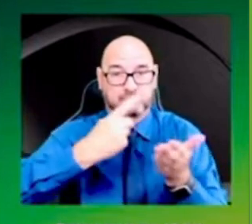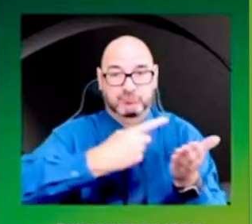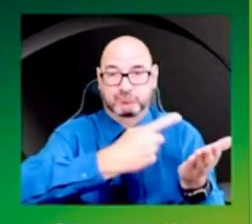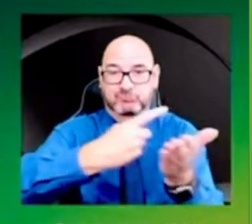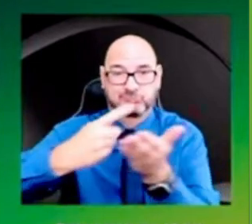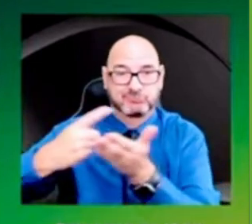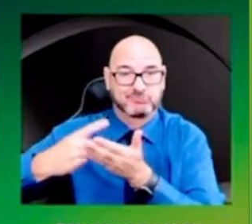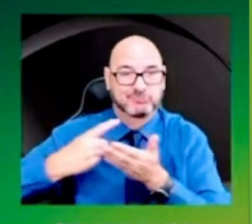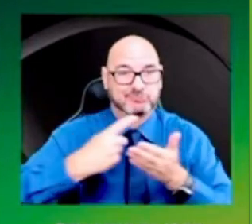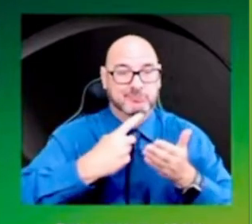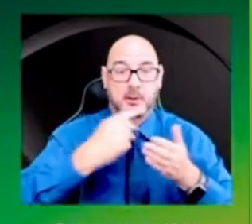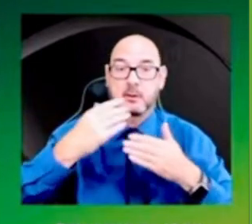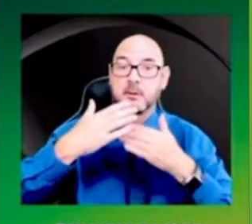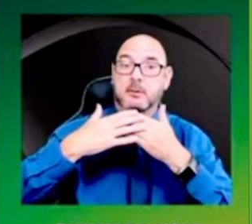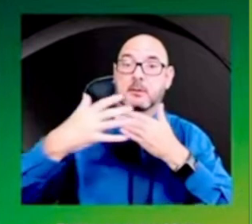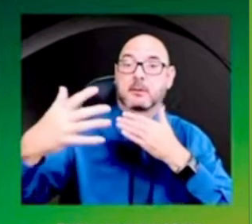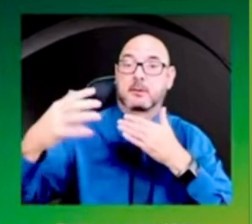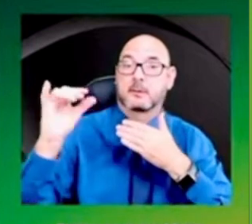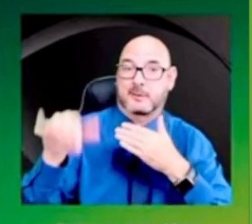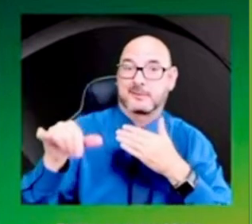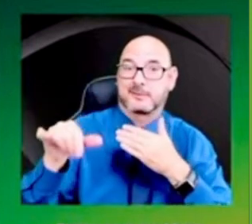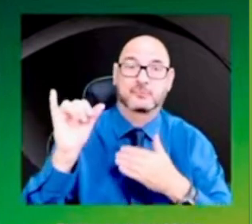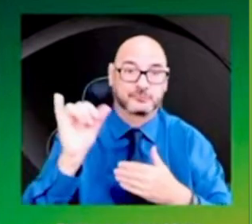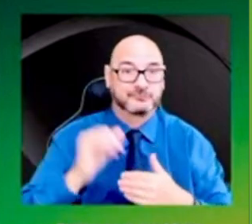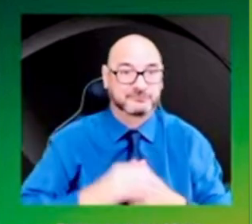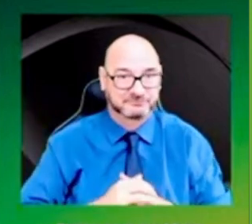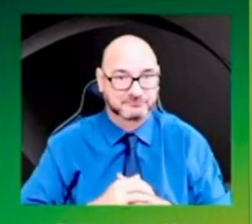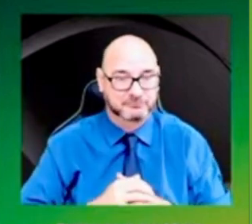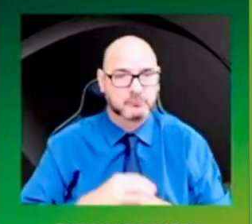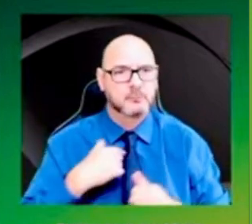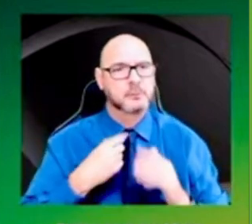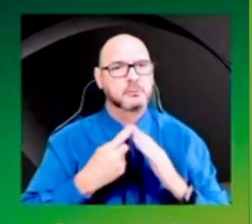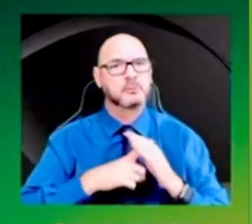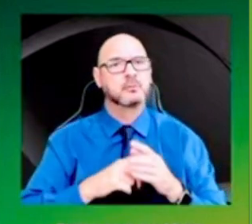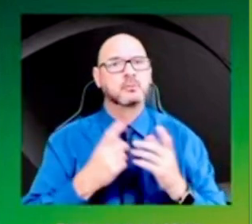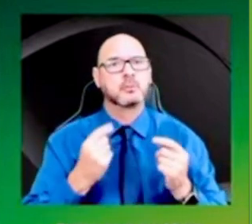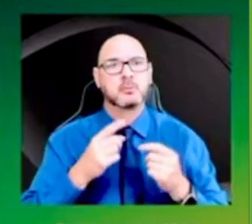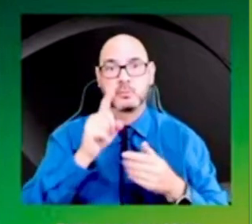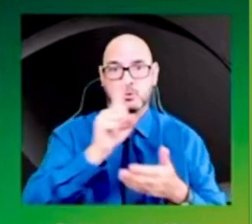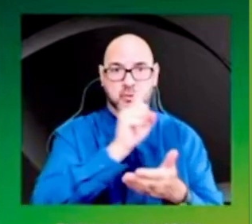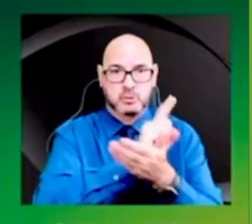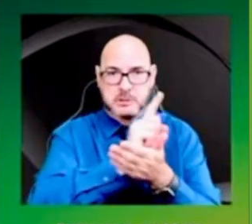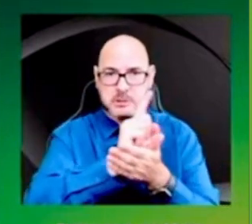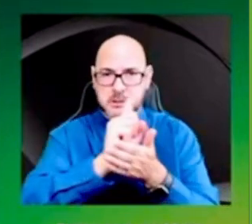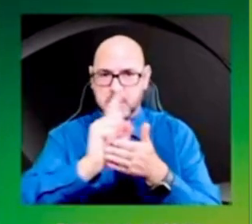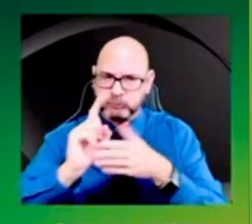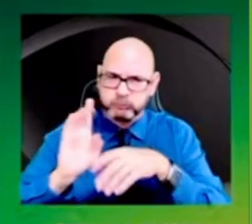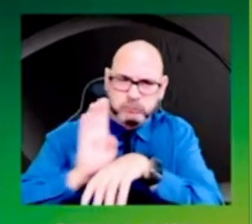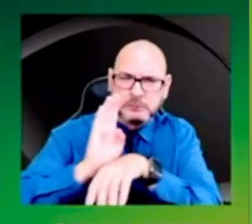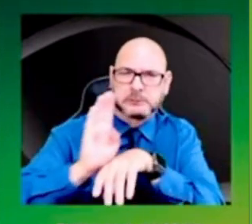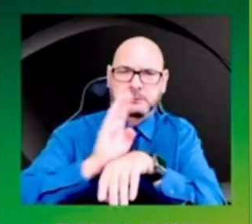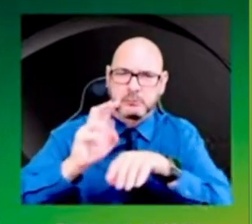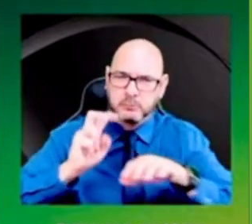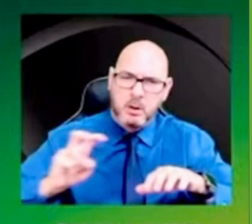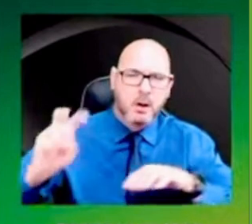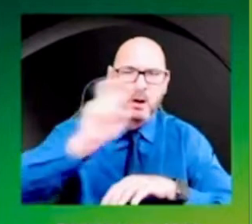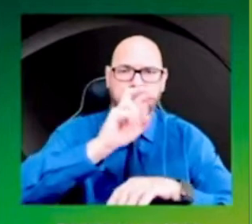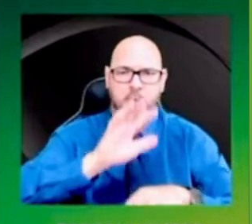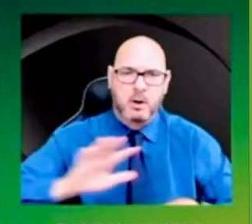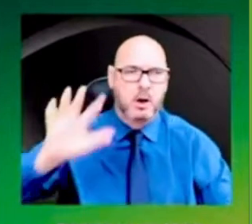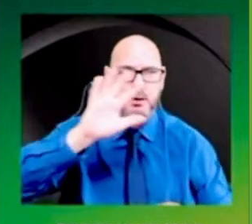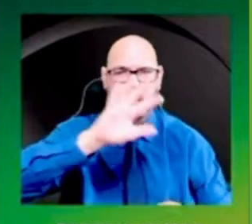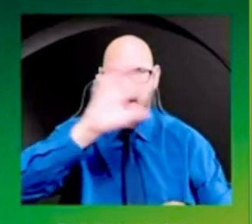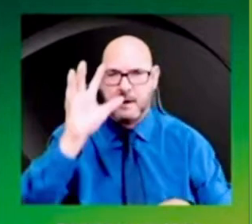I began this week-long trip on the continent, I mentioned in a speech at the beginning of the trip in